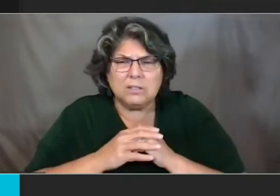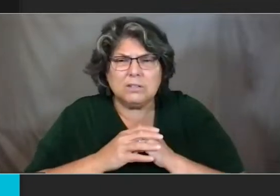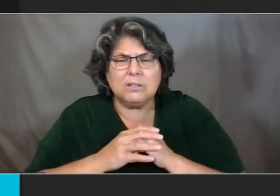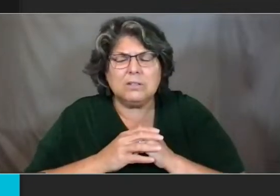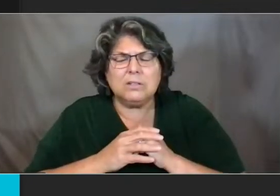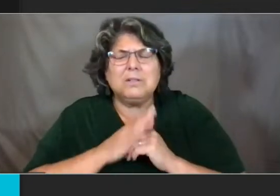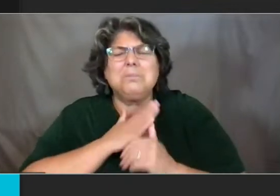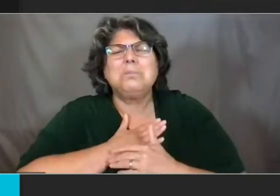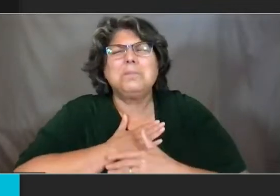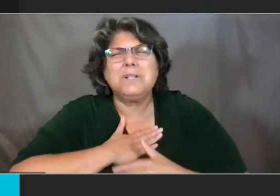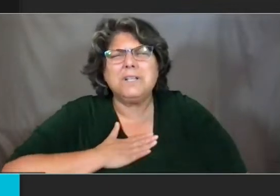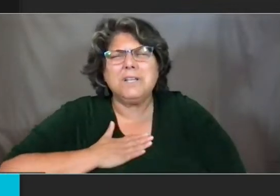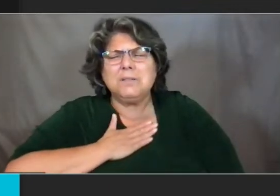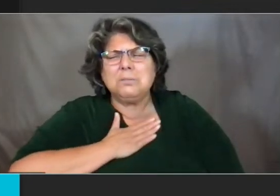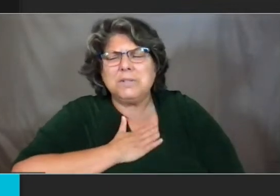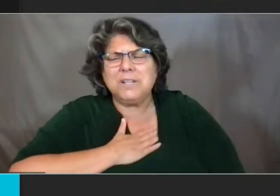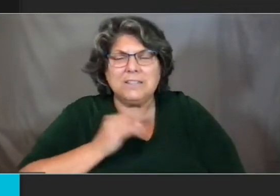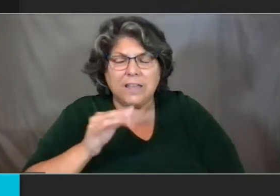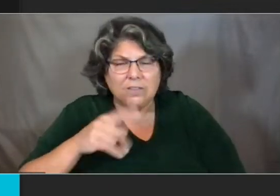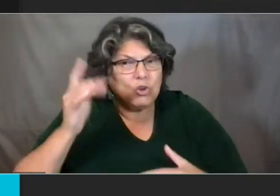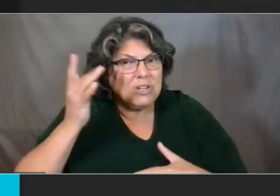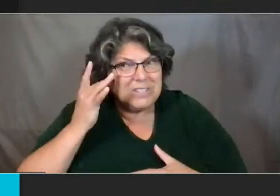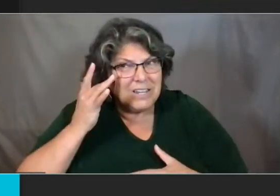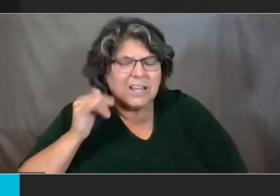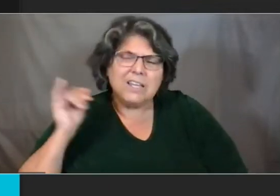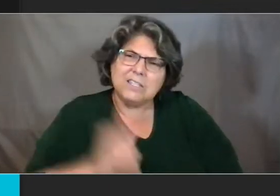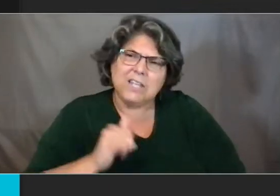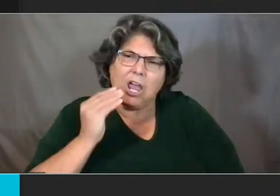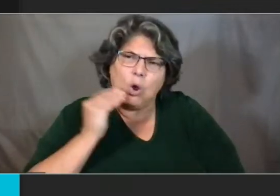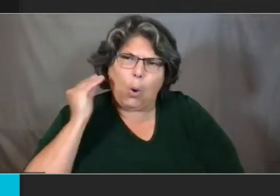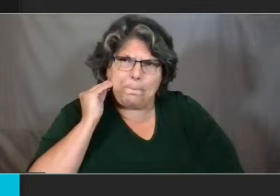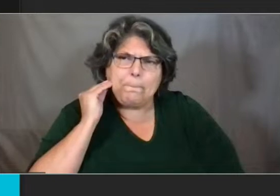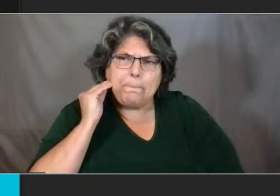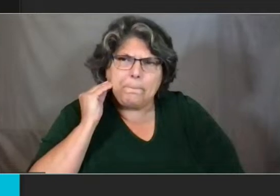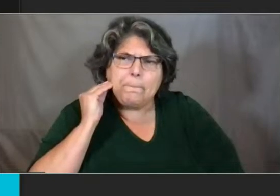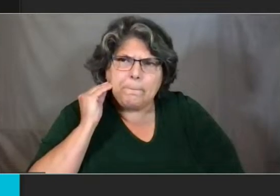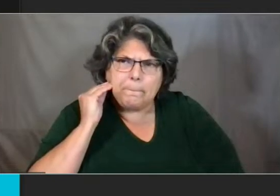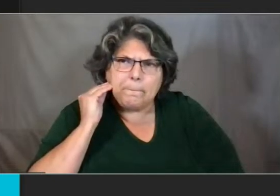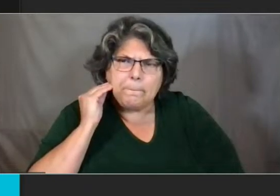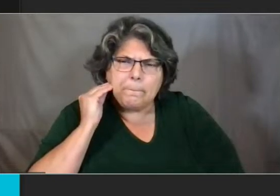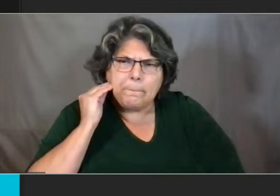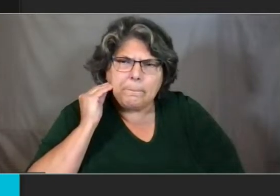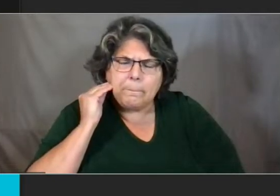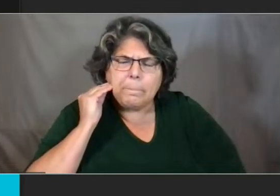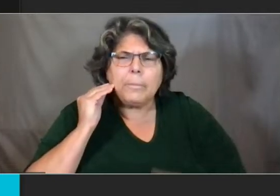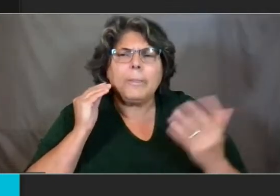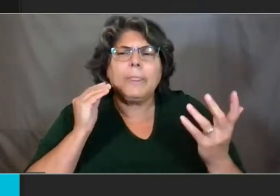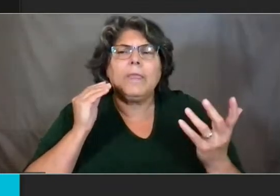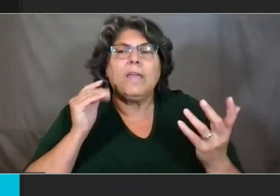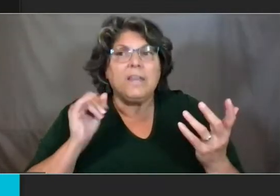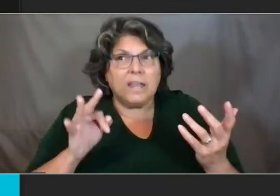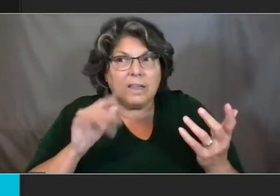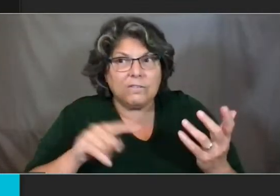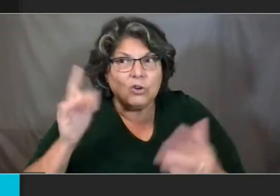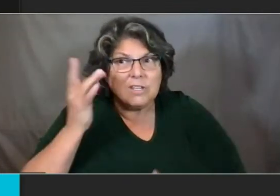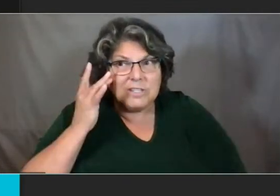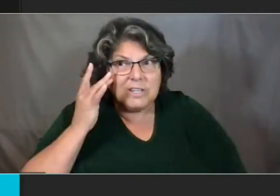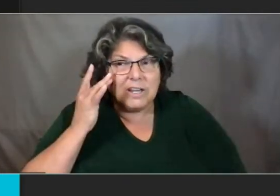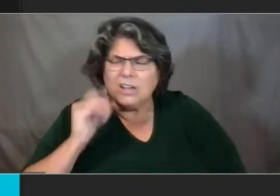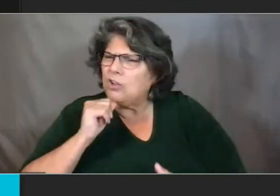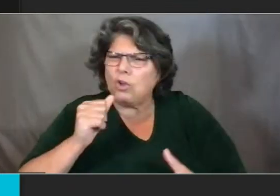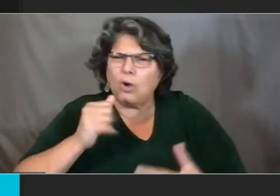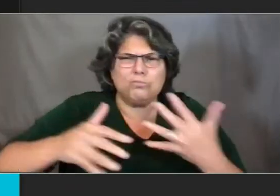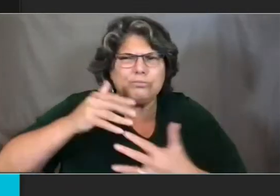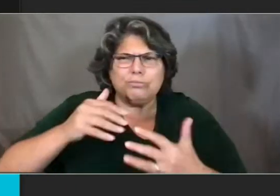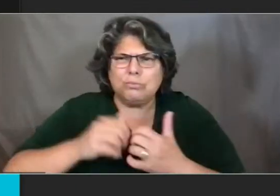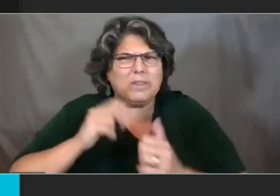Please stay home if you're sick. And please make sure that if you're sick, you stay away from other people